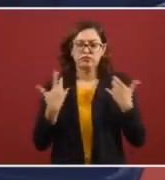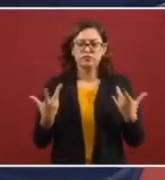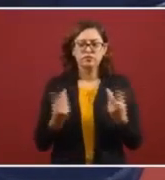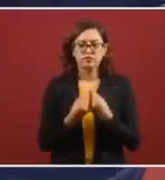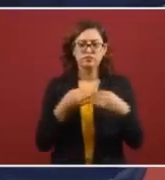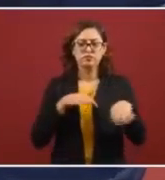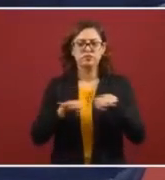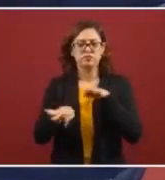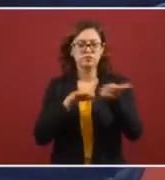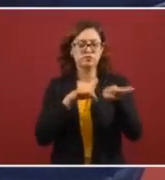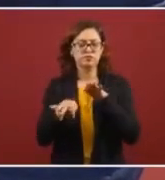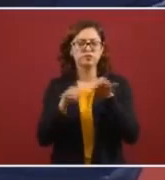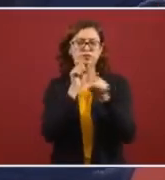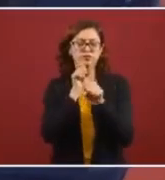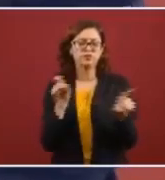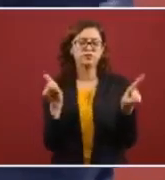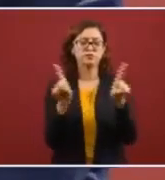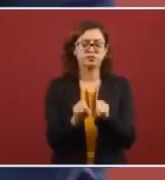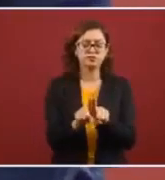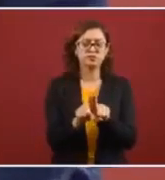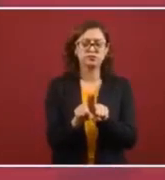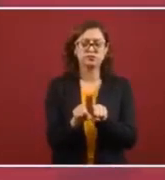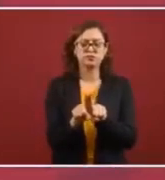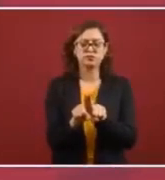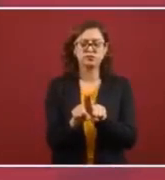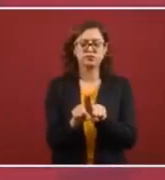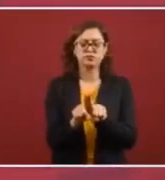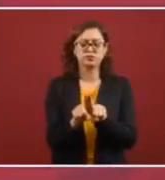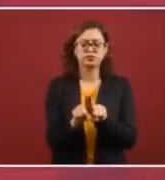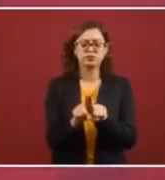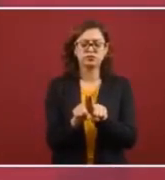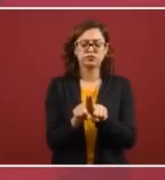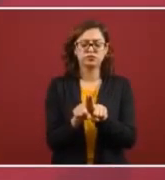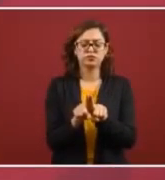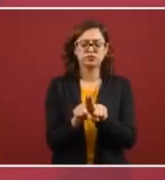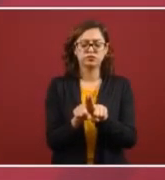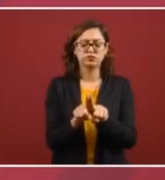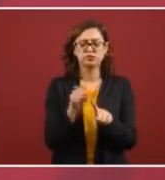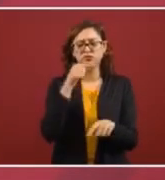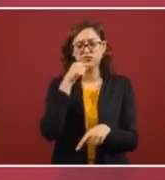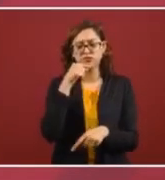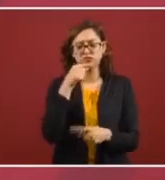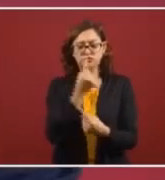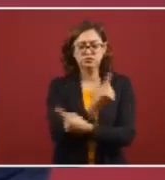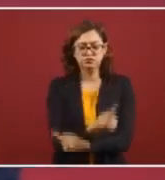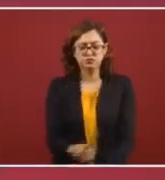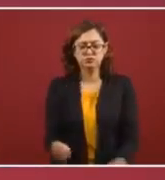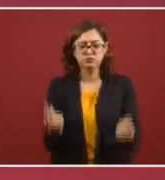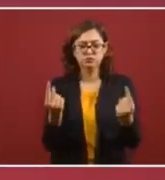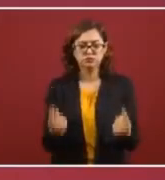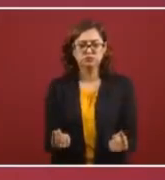youth, trabajan, and they're also working with the niños, with children